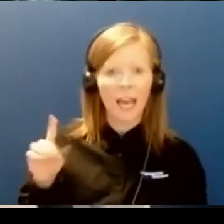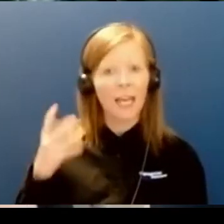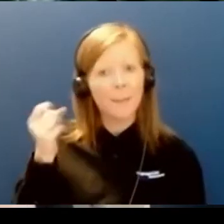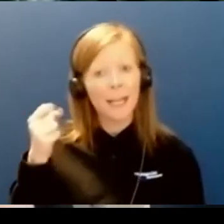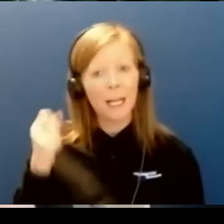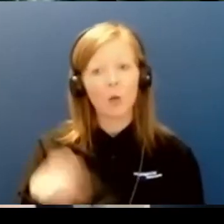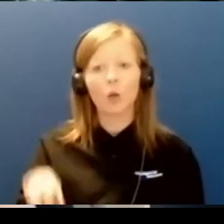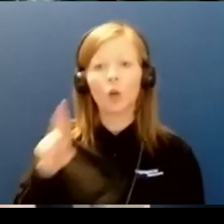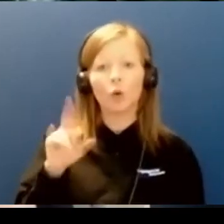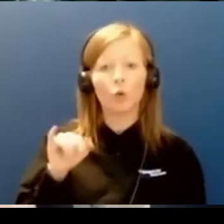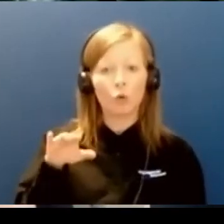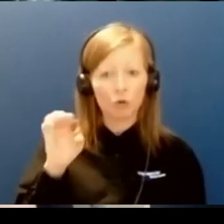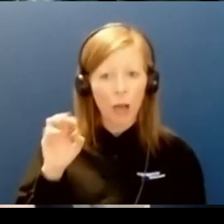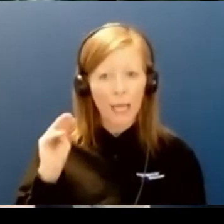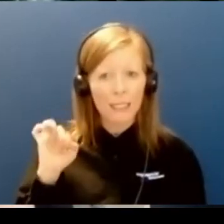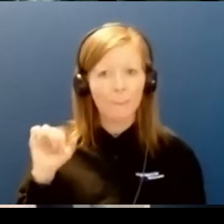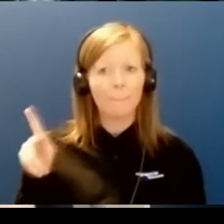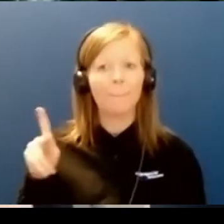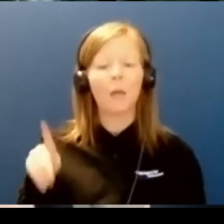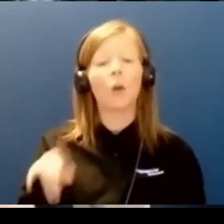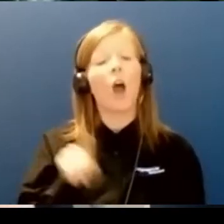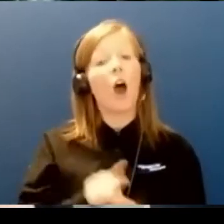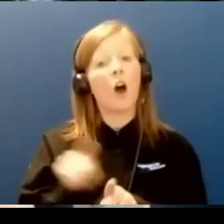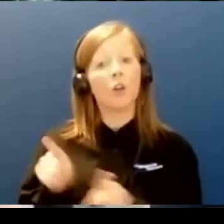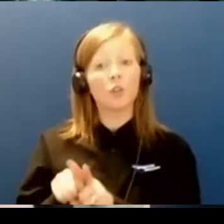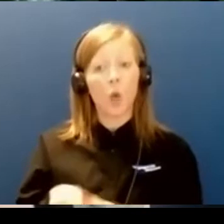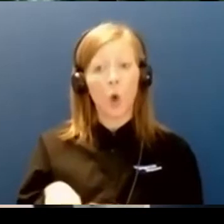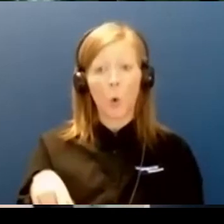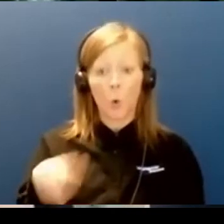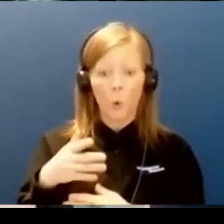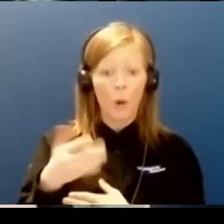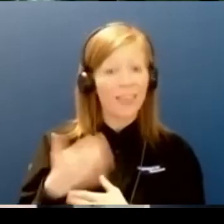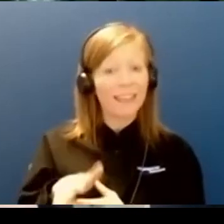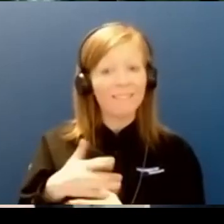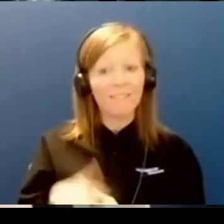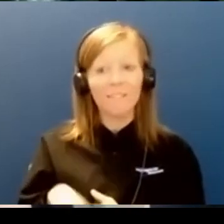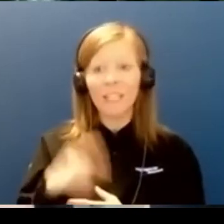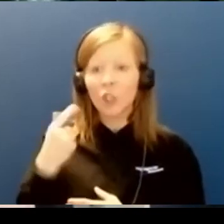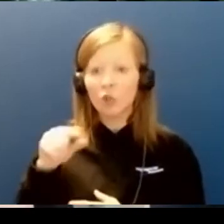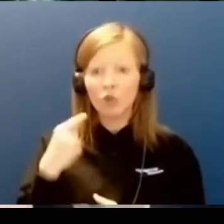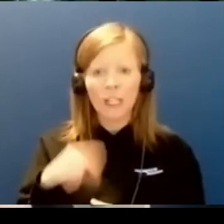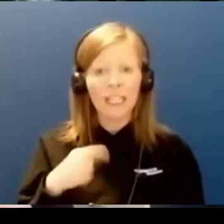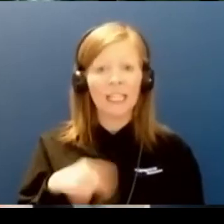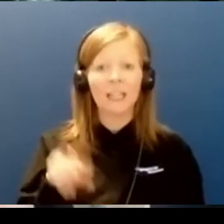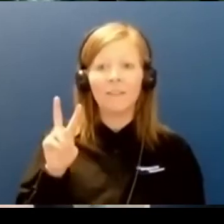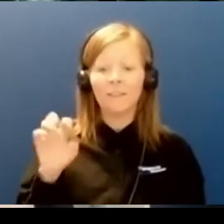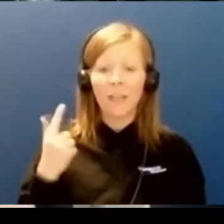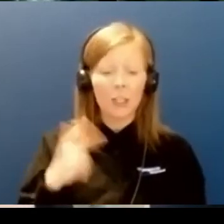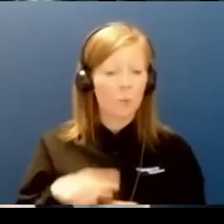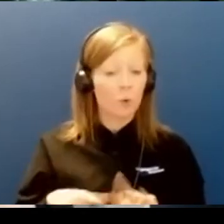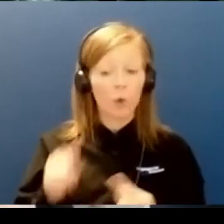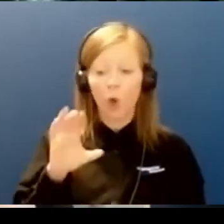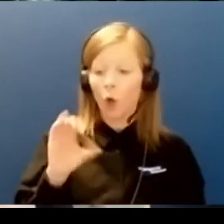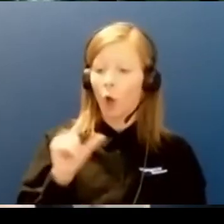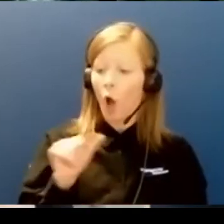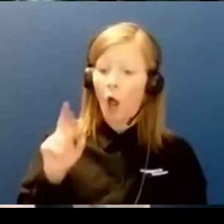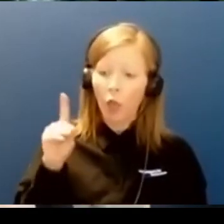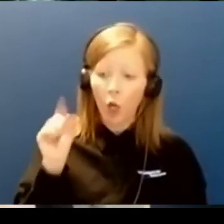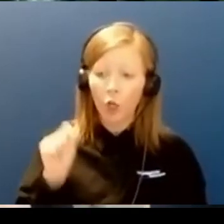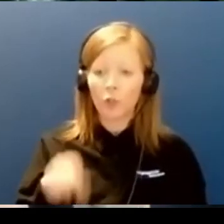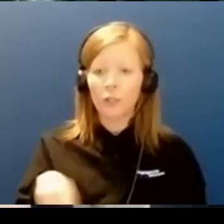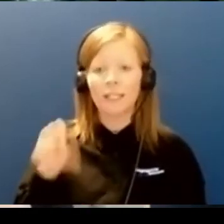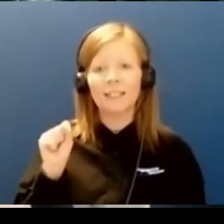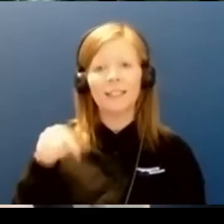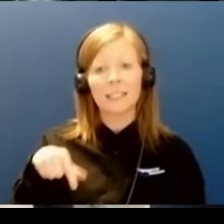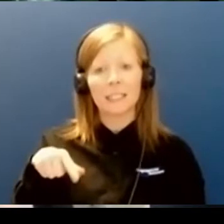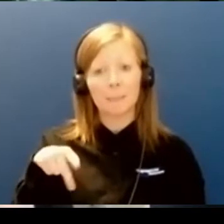well. Also those leafy green vegetables, so like collards, spinach, kale.